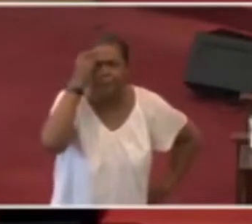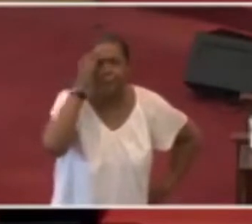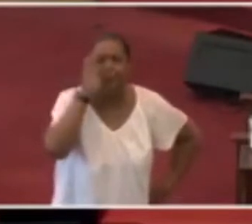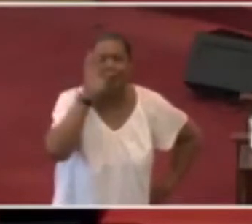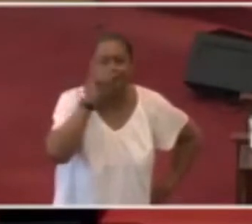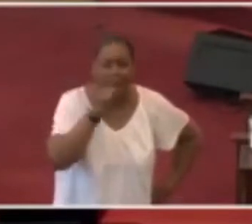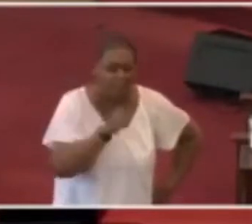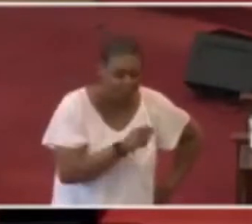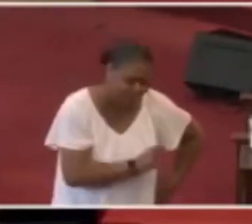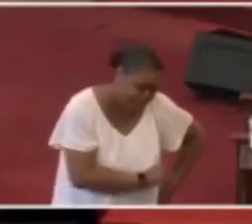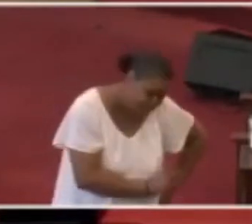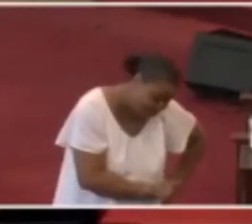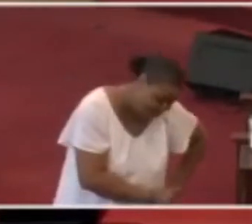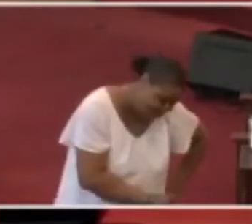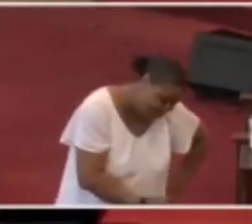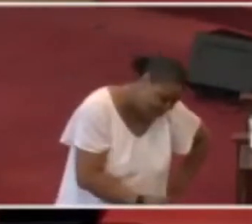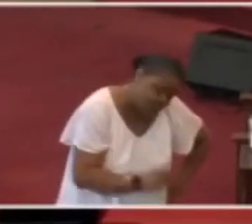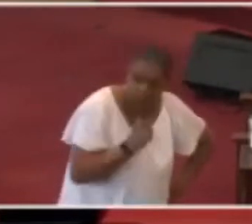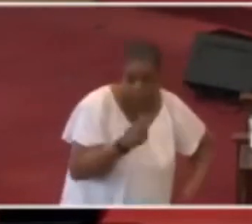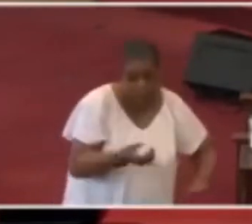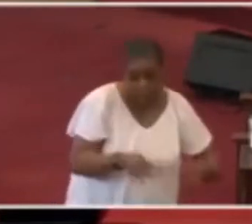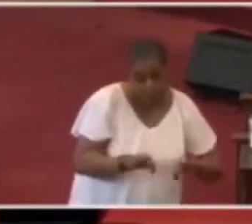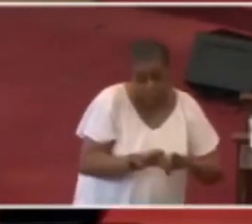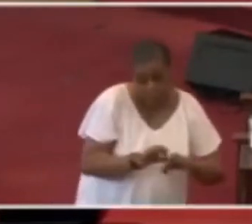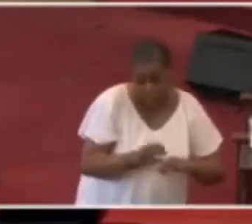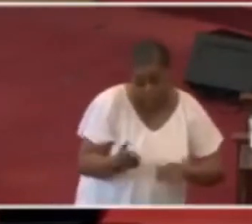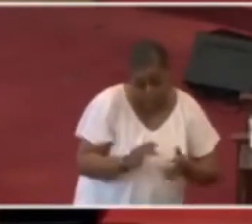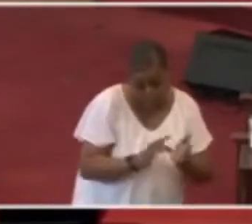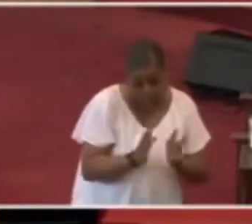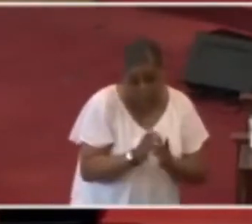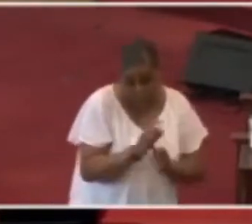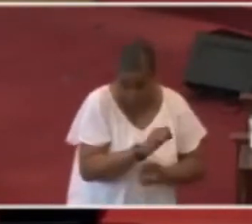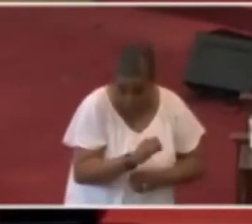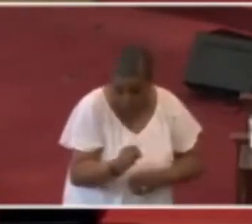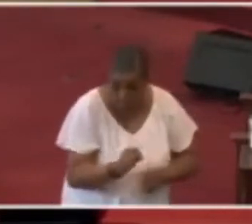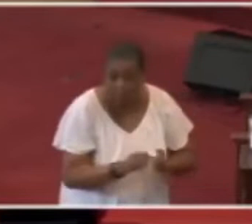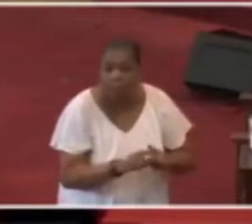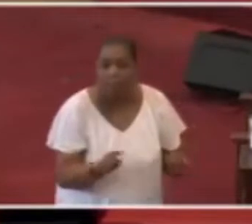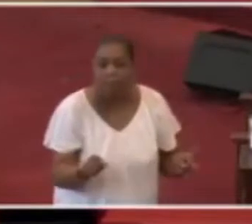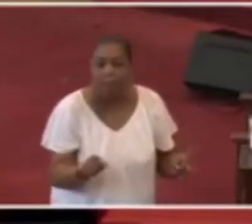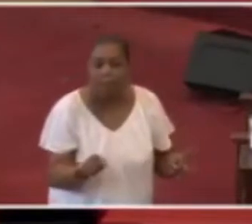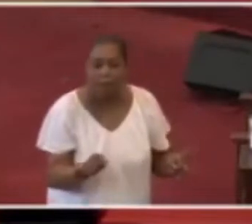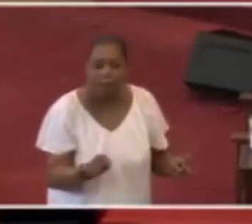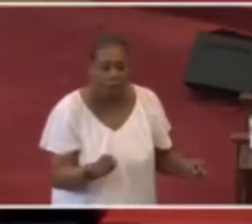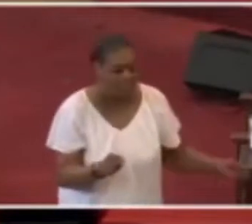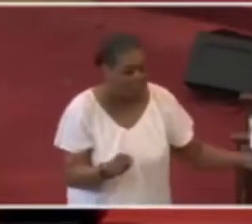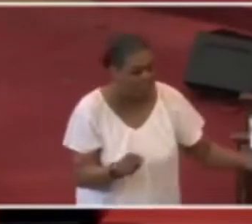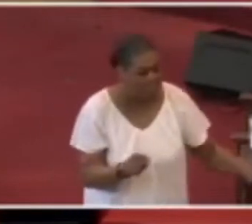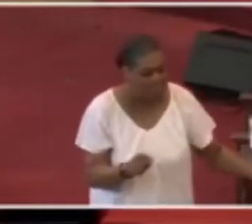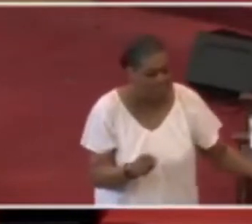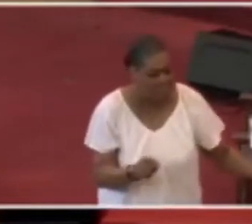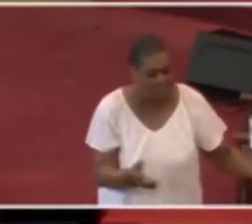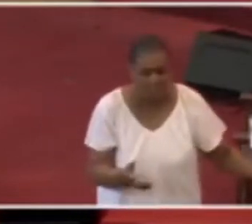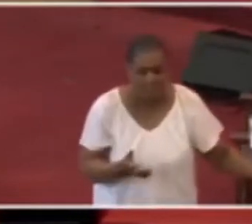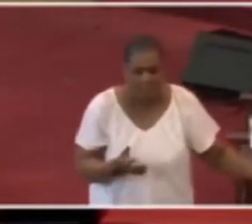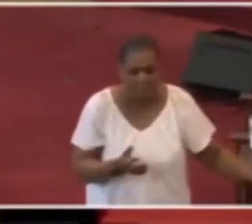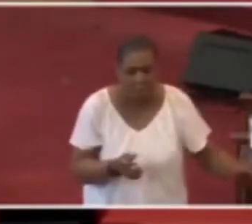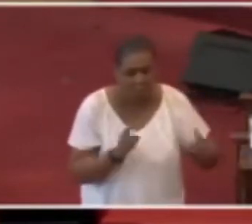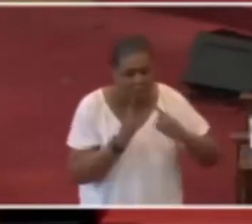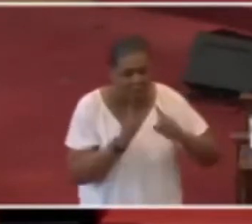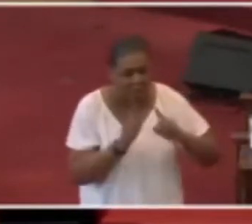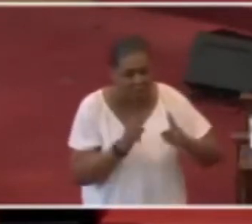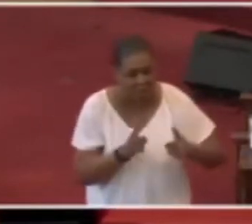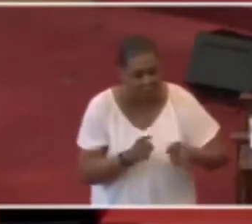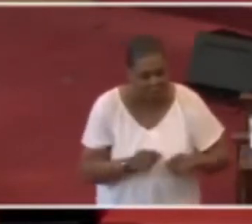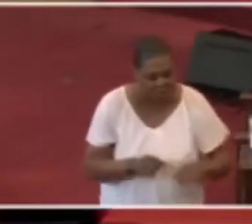sand. Matters not what he is writing. What matters is the leaders encircling him want an answer. So they keep